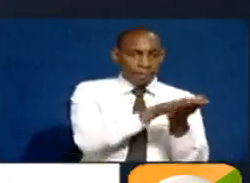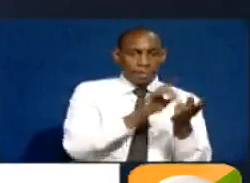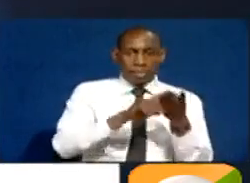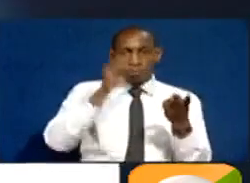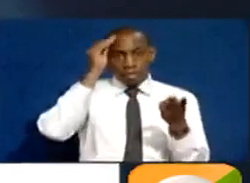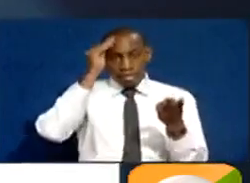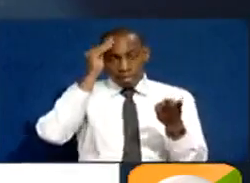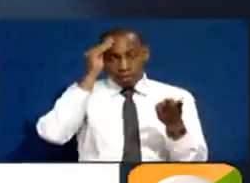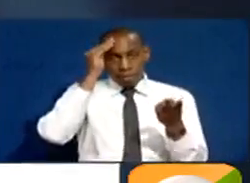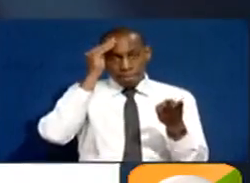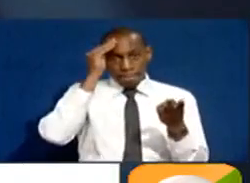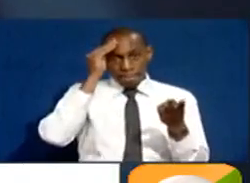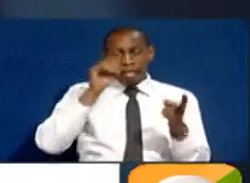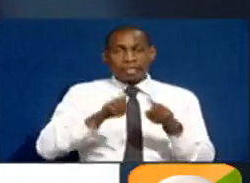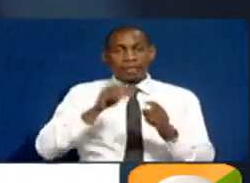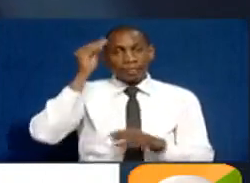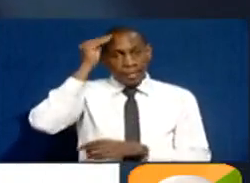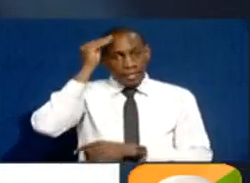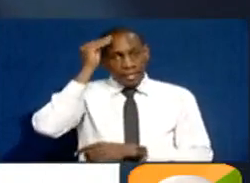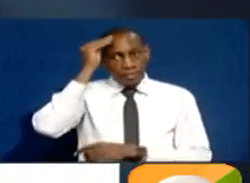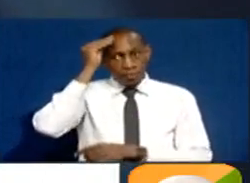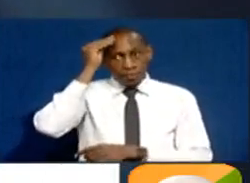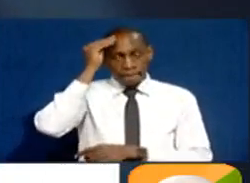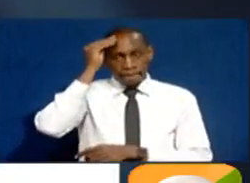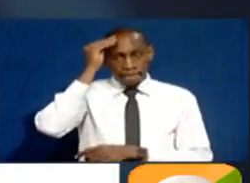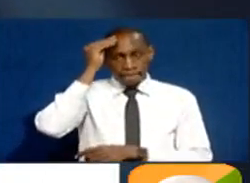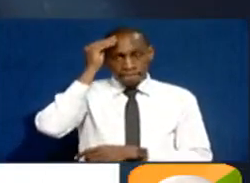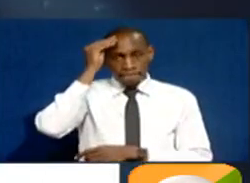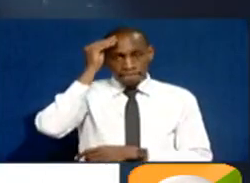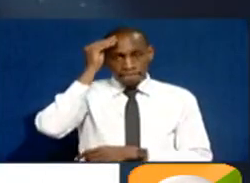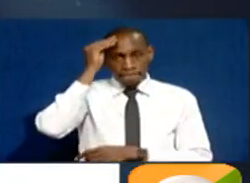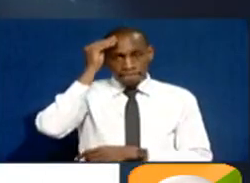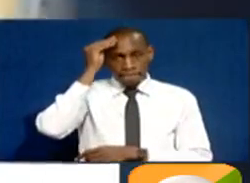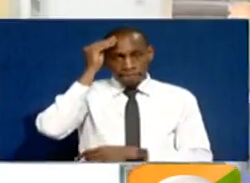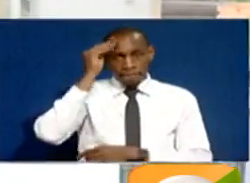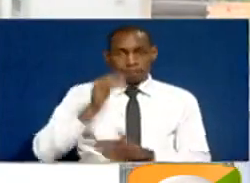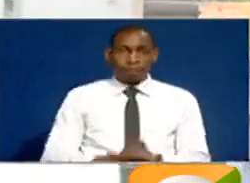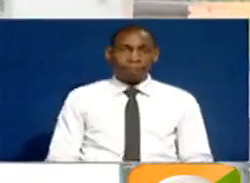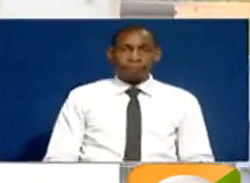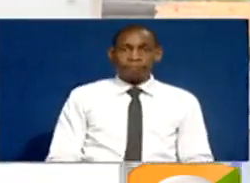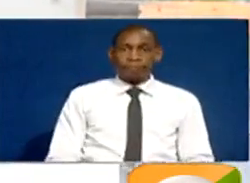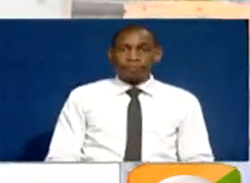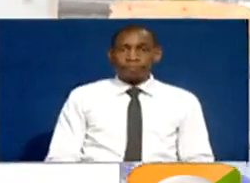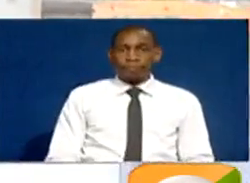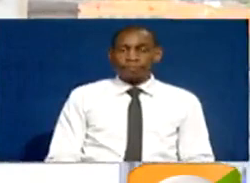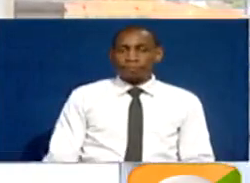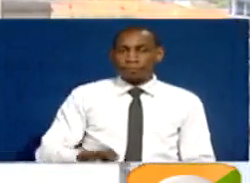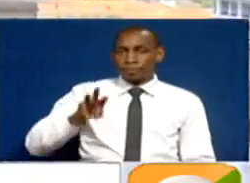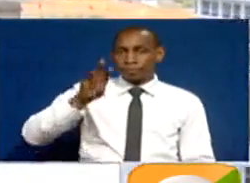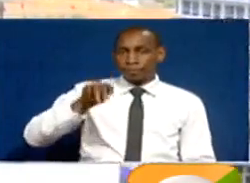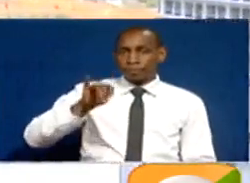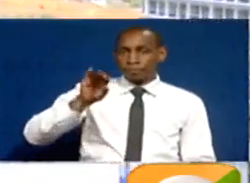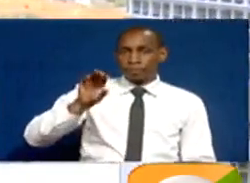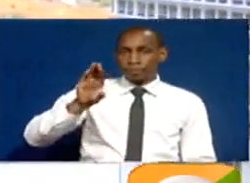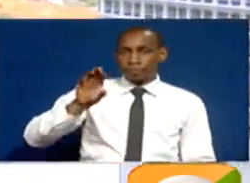it's education, and even services like government health. Microsoft has reaffirmed